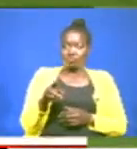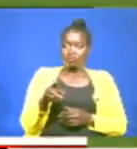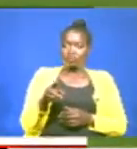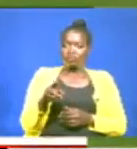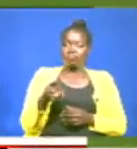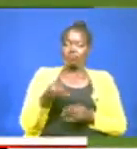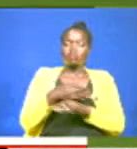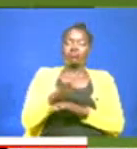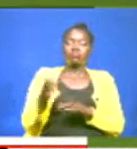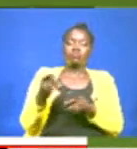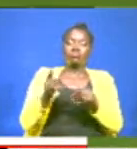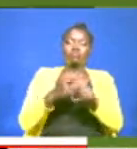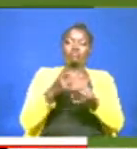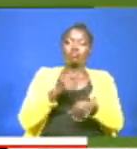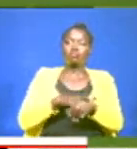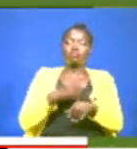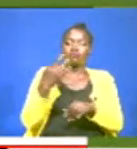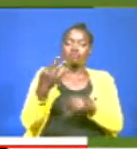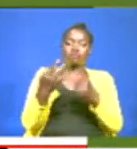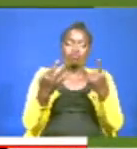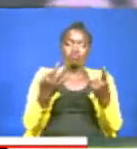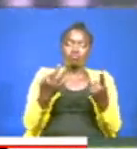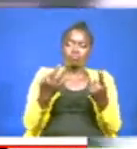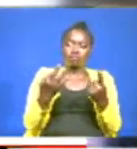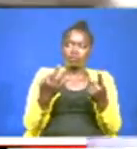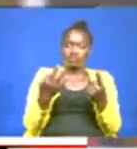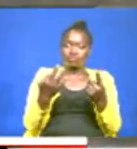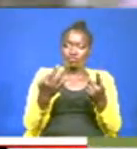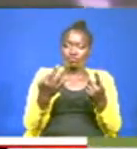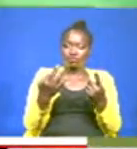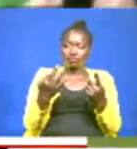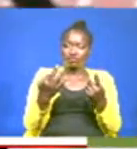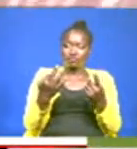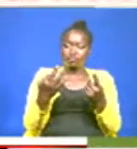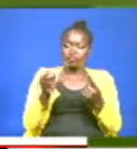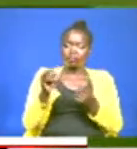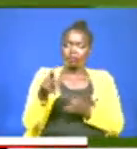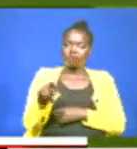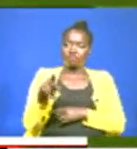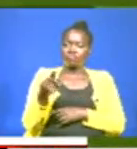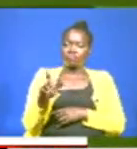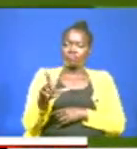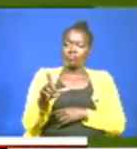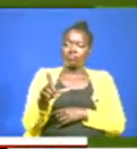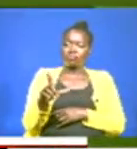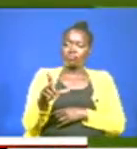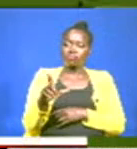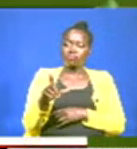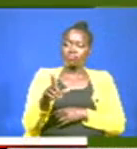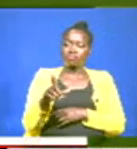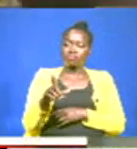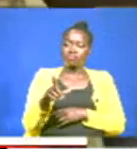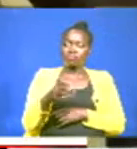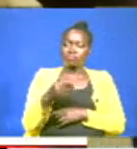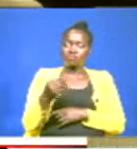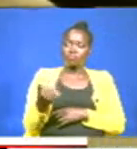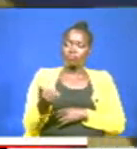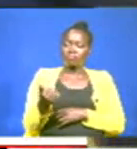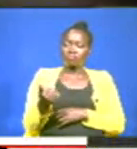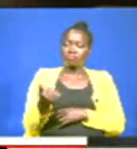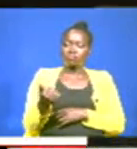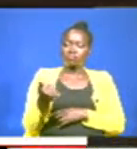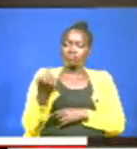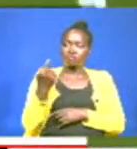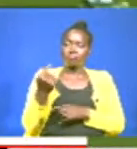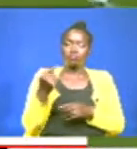March after they were thrashed 3-1 by Inform Lens. Lloris open, Praslo Frowinski and Alexis Claudio Morris scored one goal